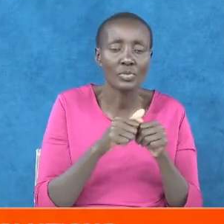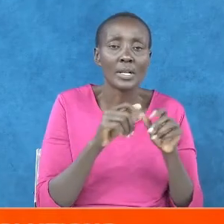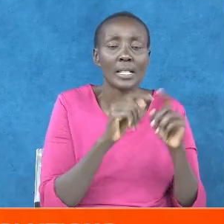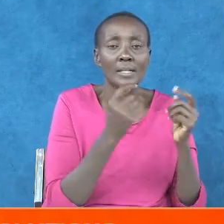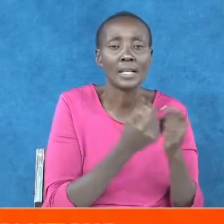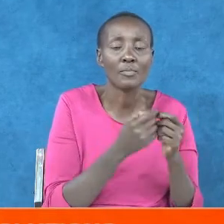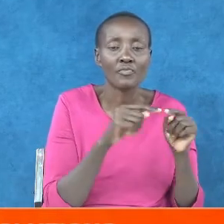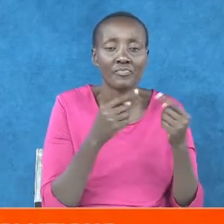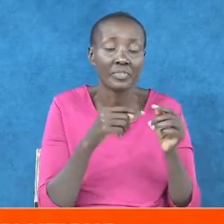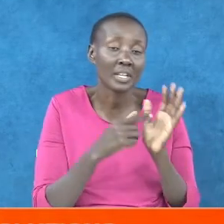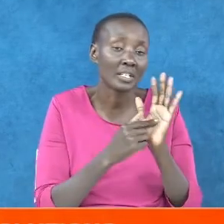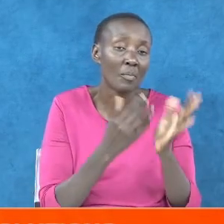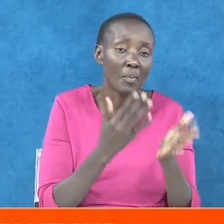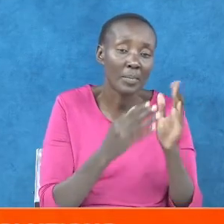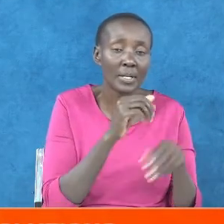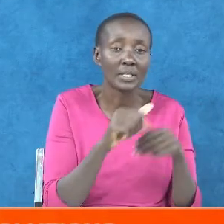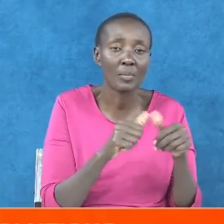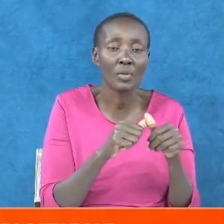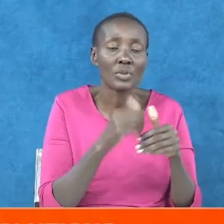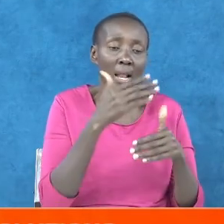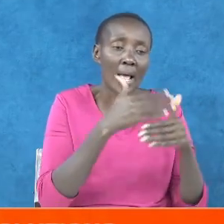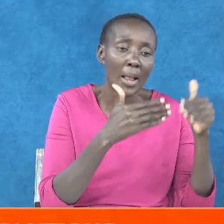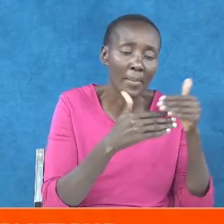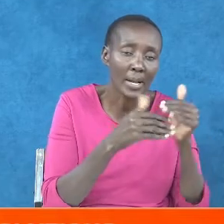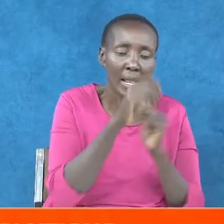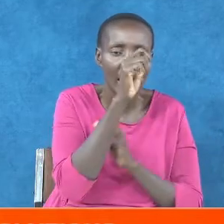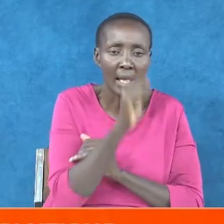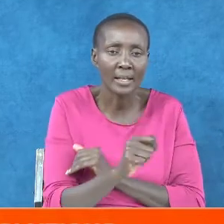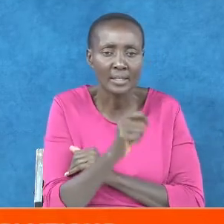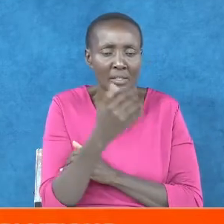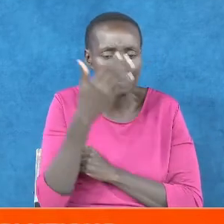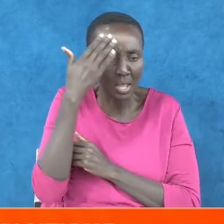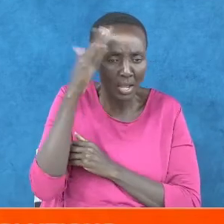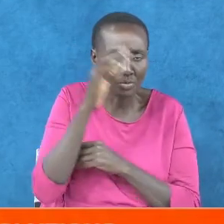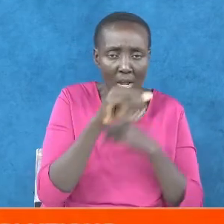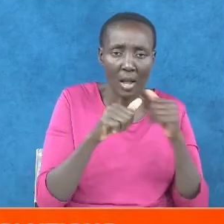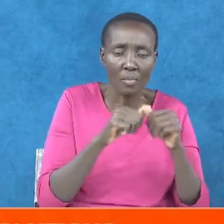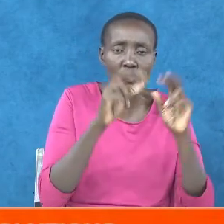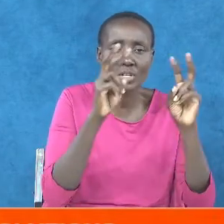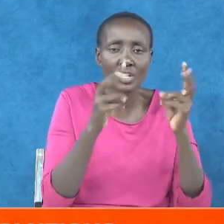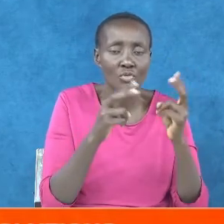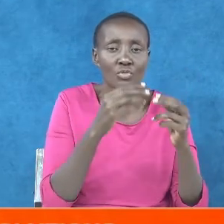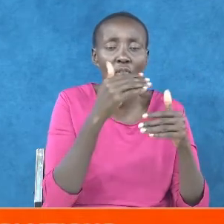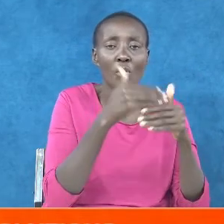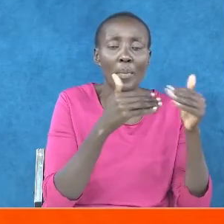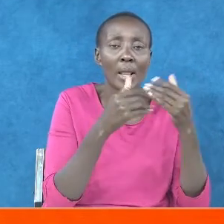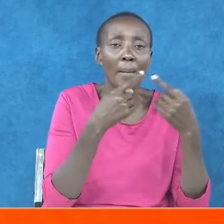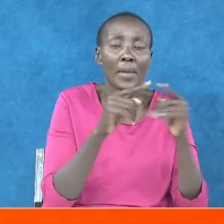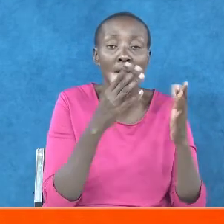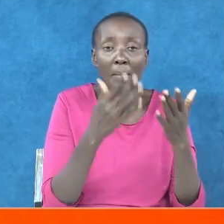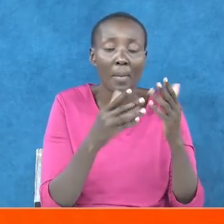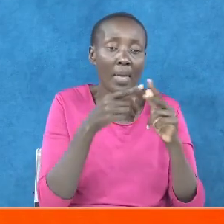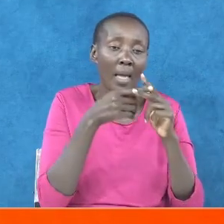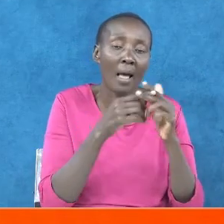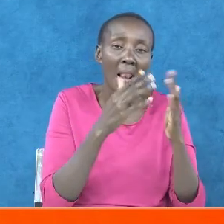Sometimes, example, if it's a matter of construction, a judge may not be well versed when it comes to matters of construction, but an architect,